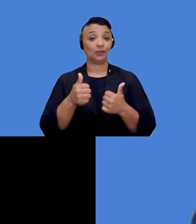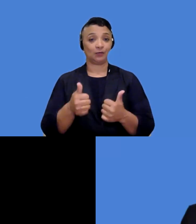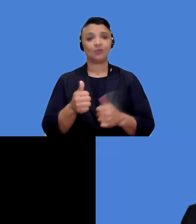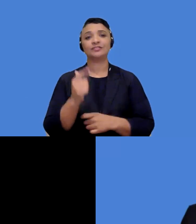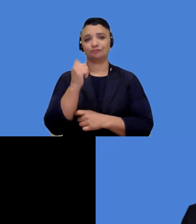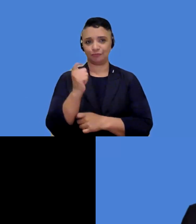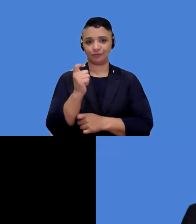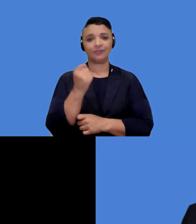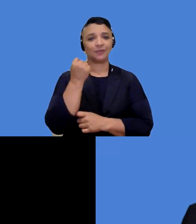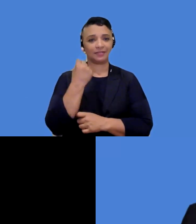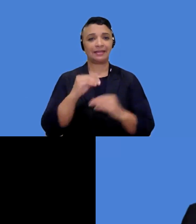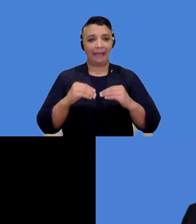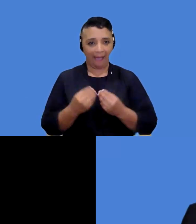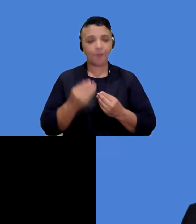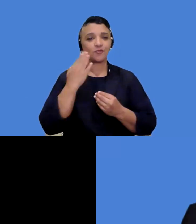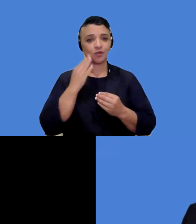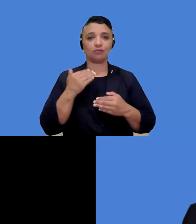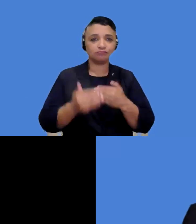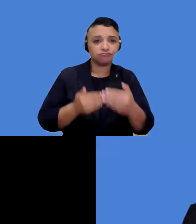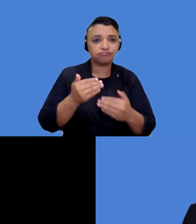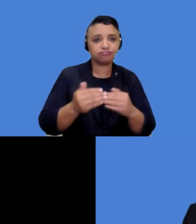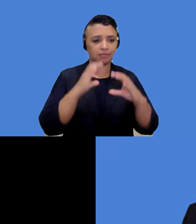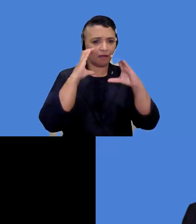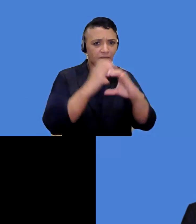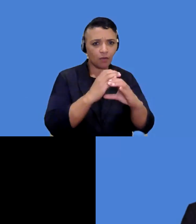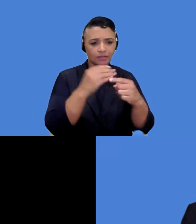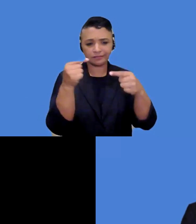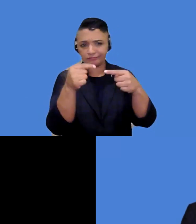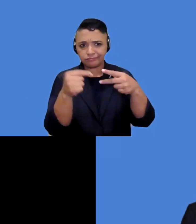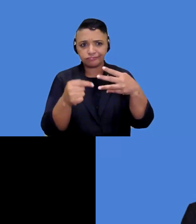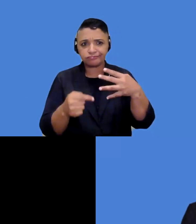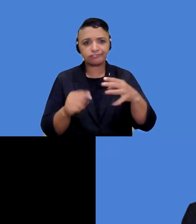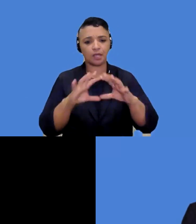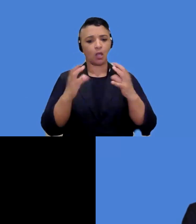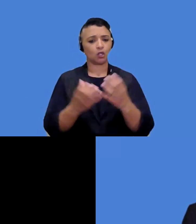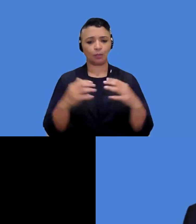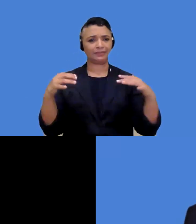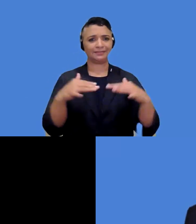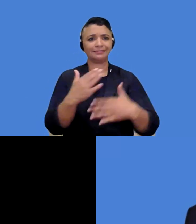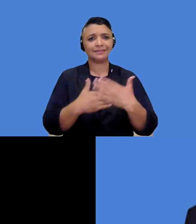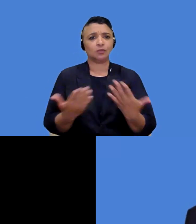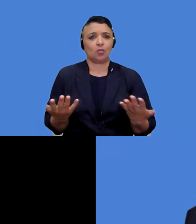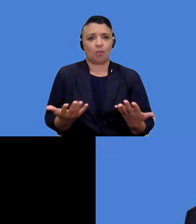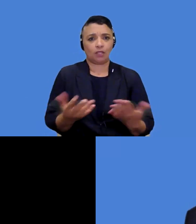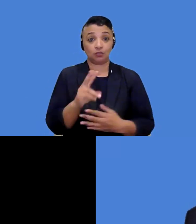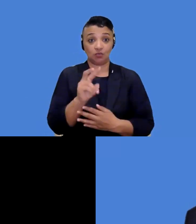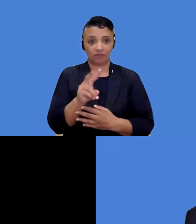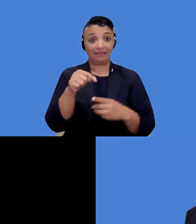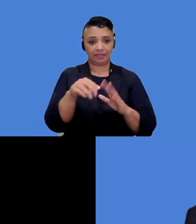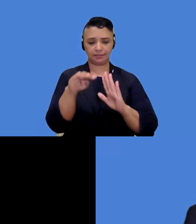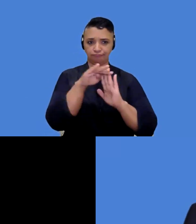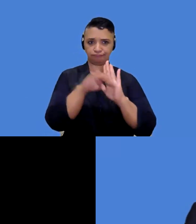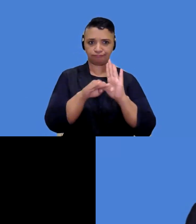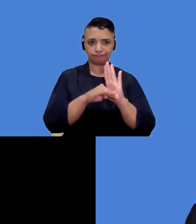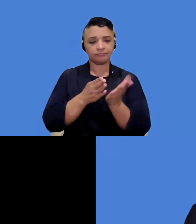understanding the 4 pillars of GDS for 2025. It really sets the tone